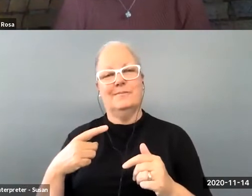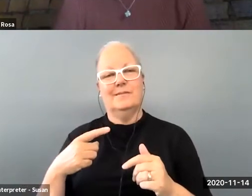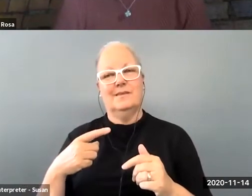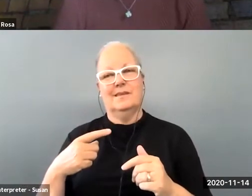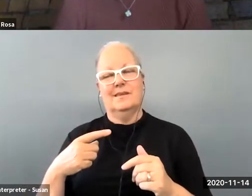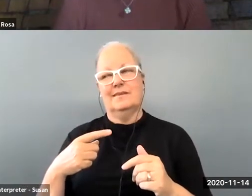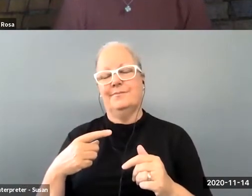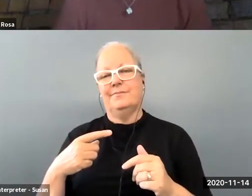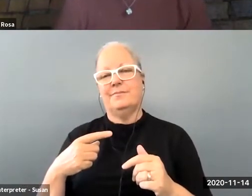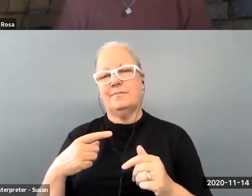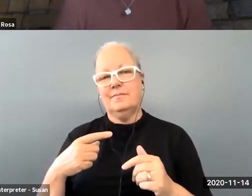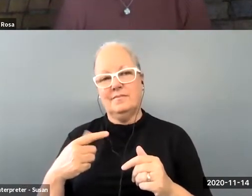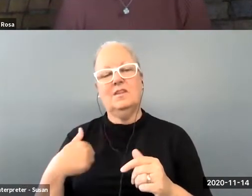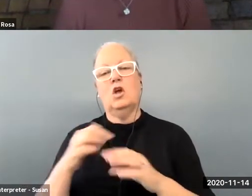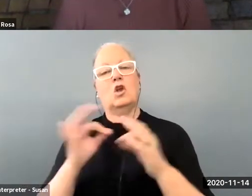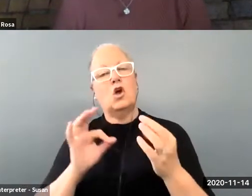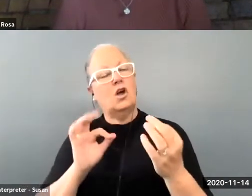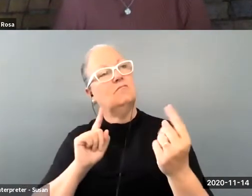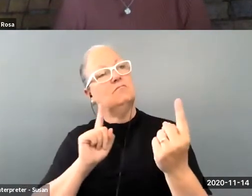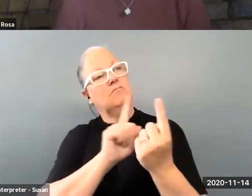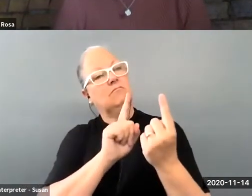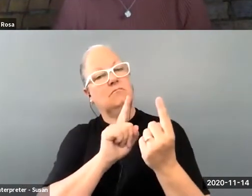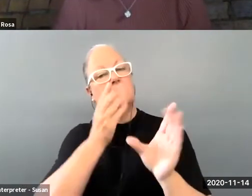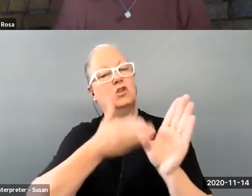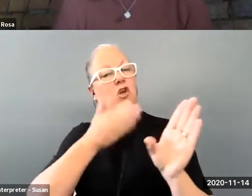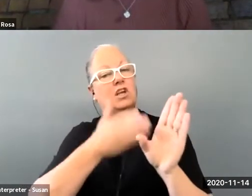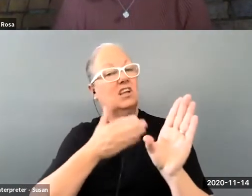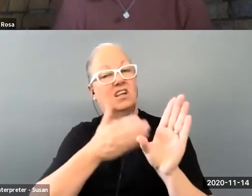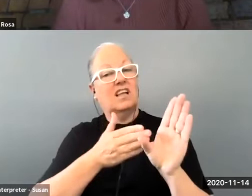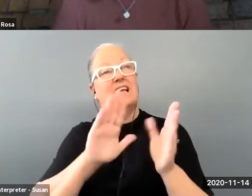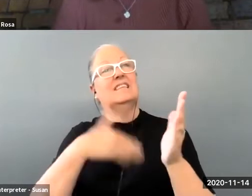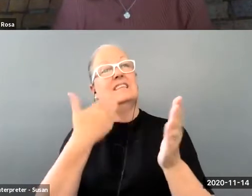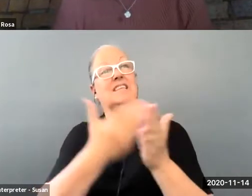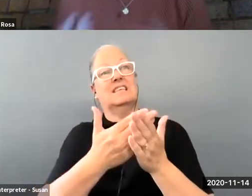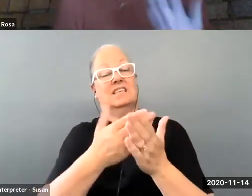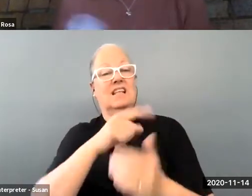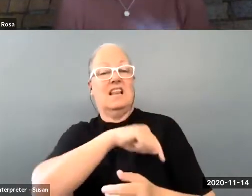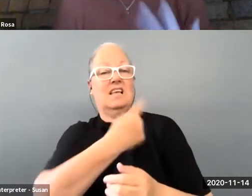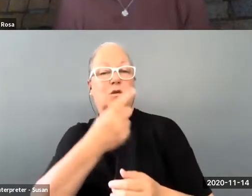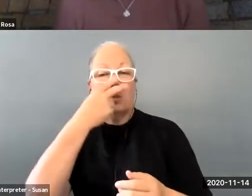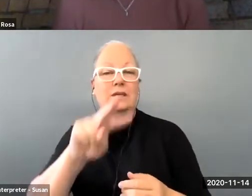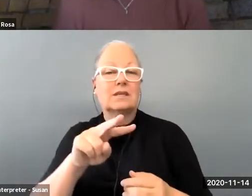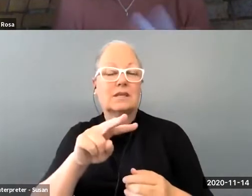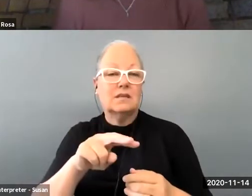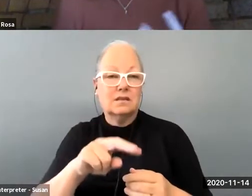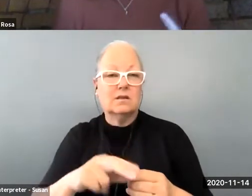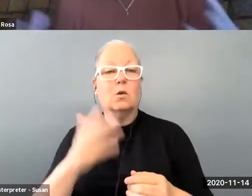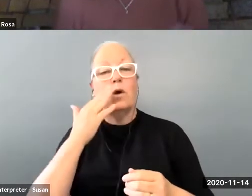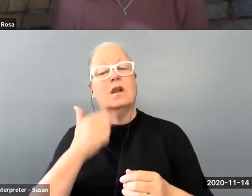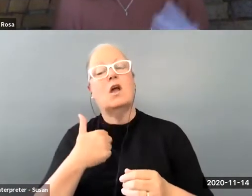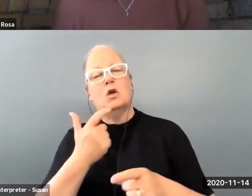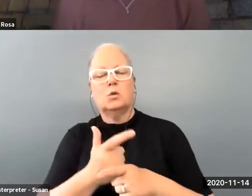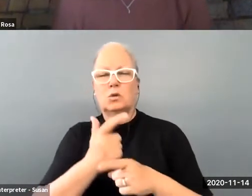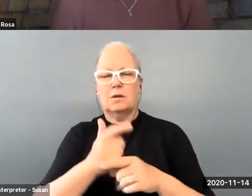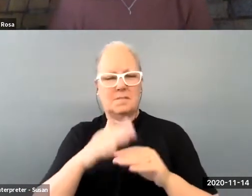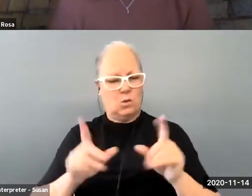see a psychologist until maybe in my late 20s. And the more I sort of talked about what practices and things